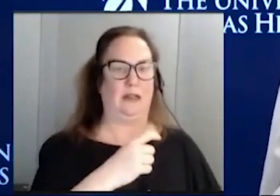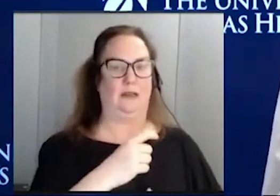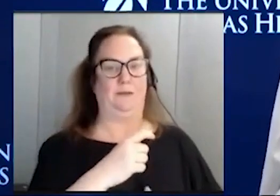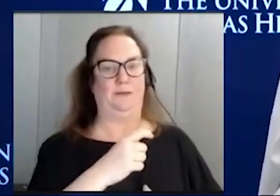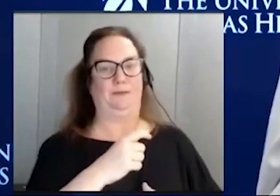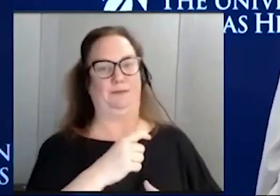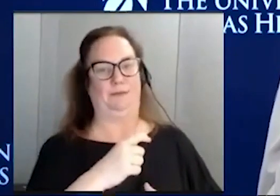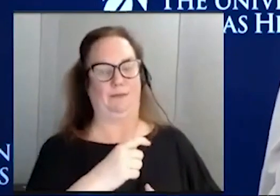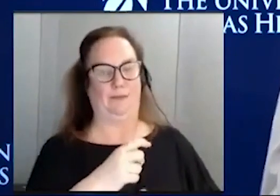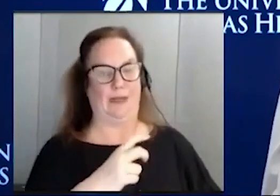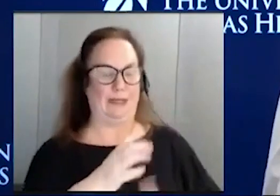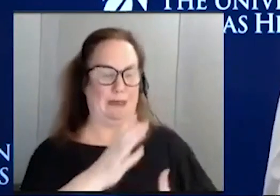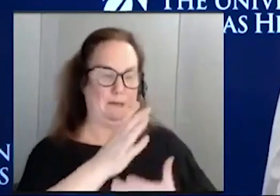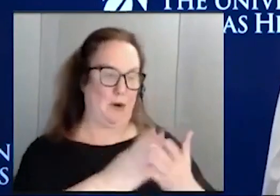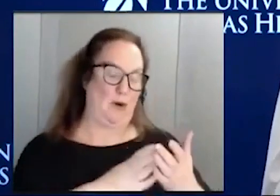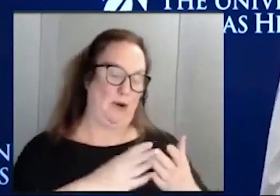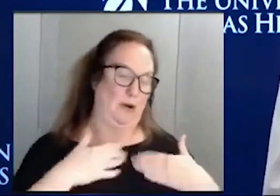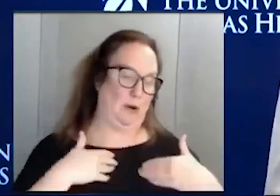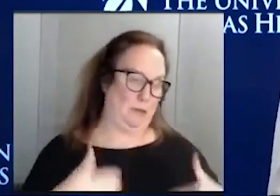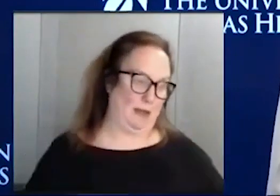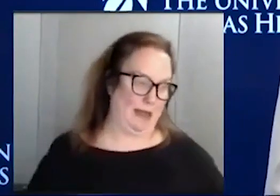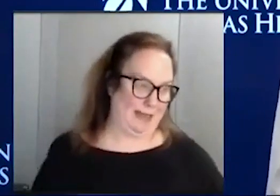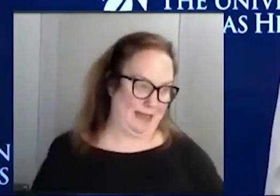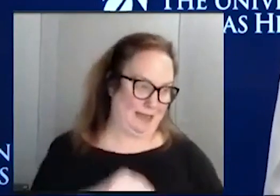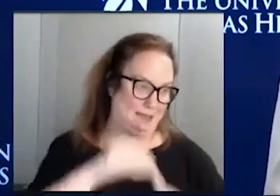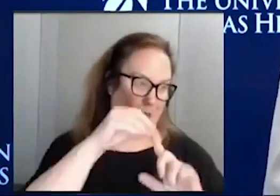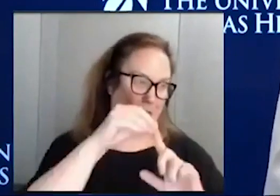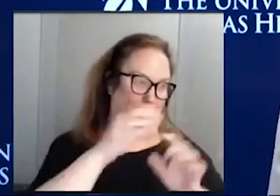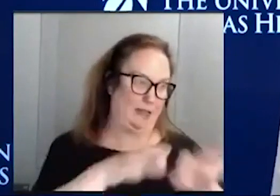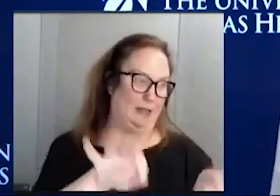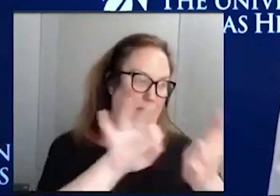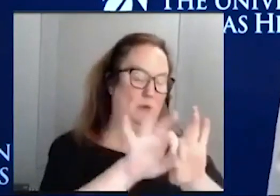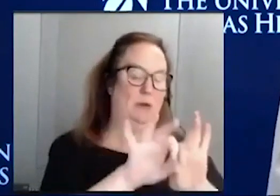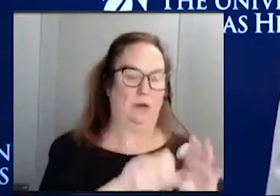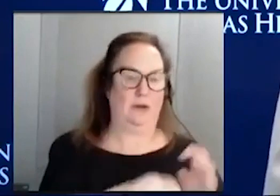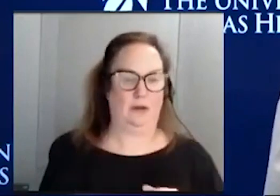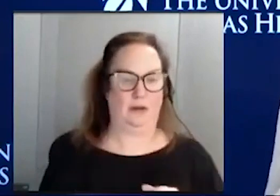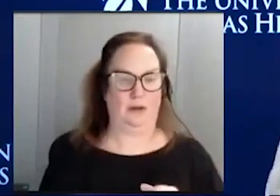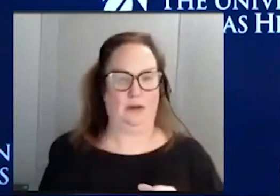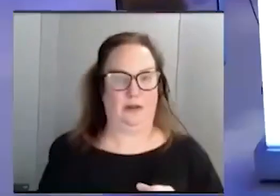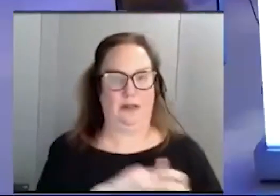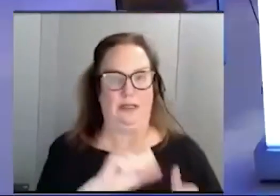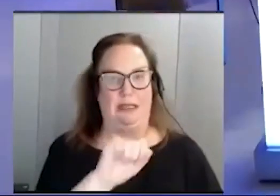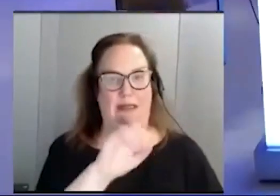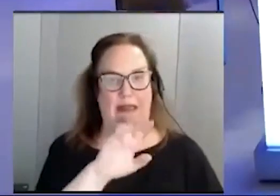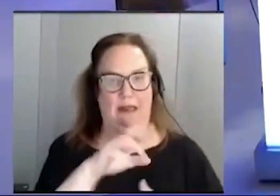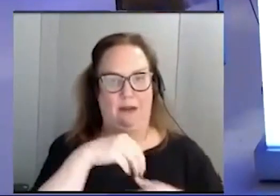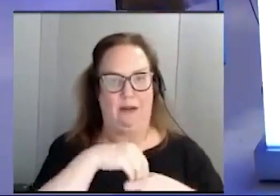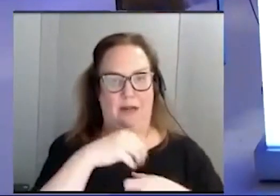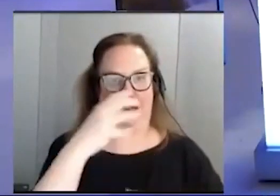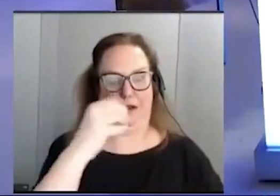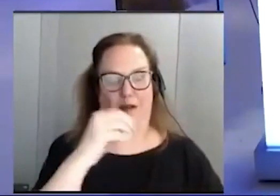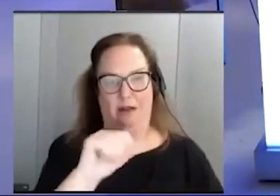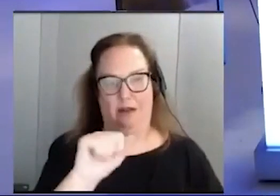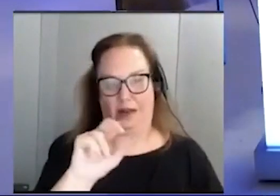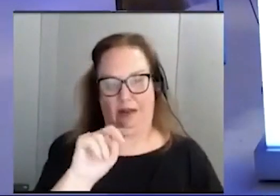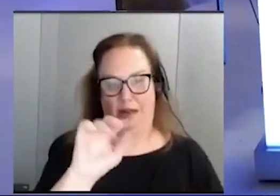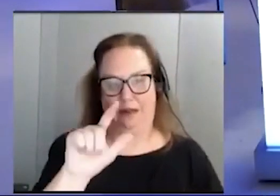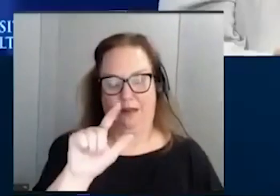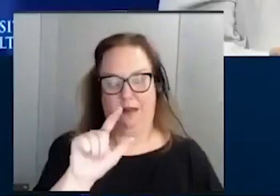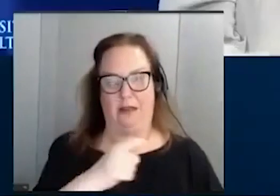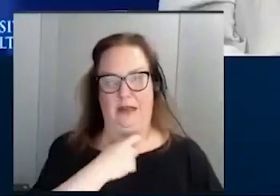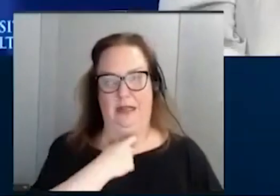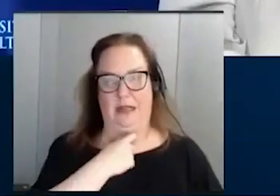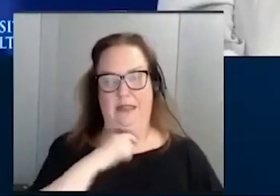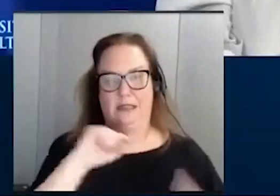part of your body, and how specialized and how important it is to get the air in and out. And that's what happened with Anil. He had this big injury,